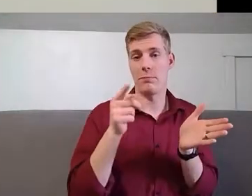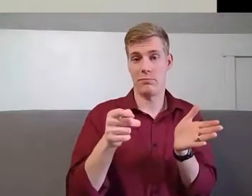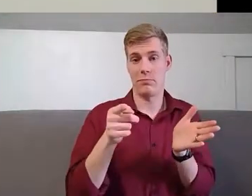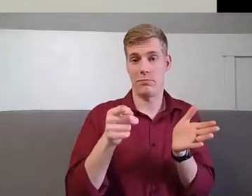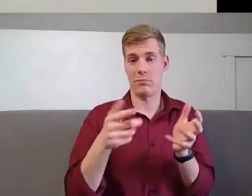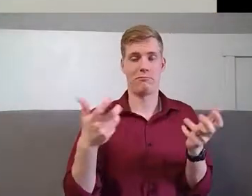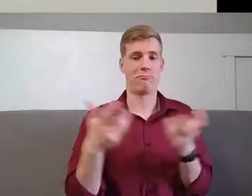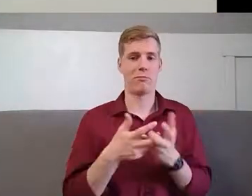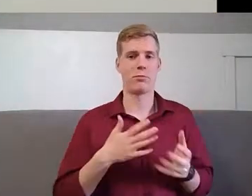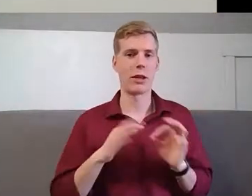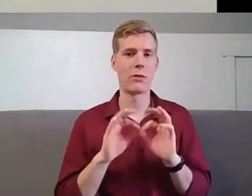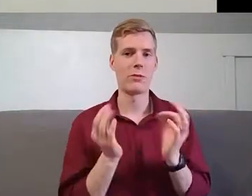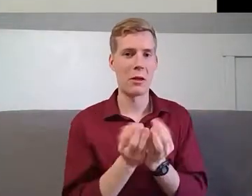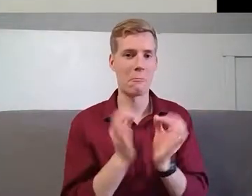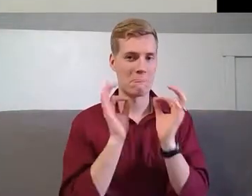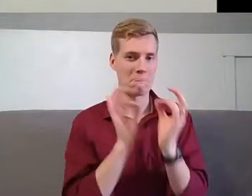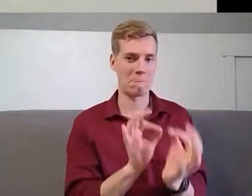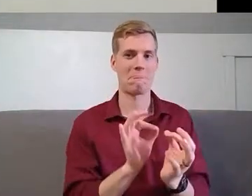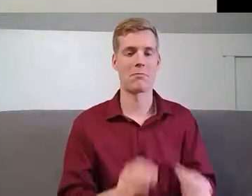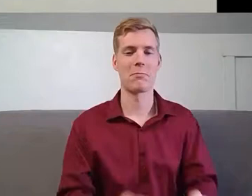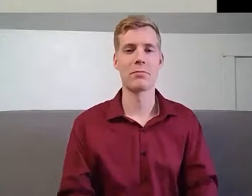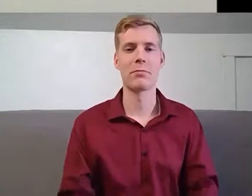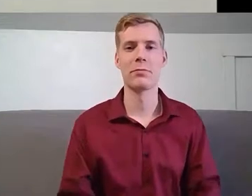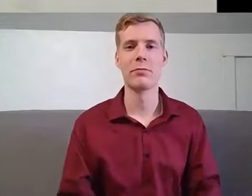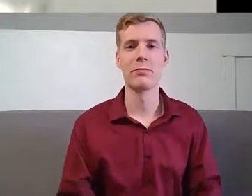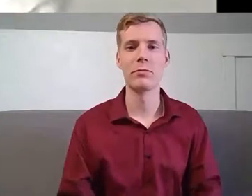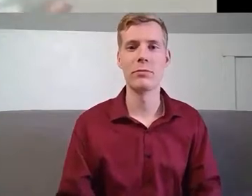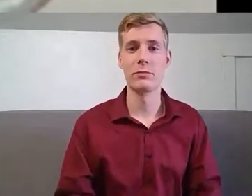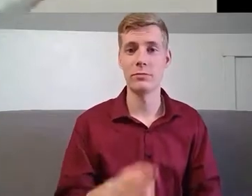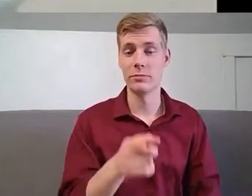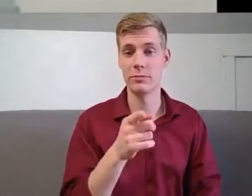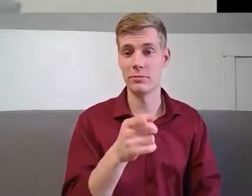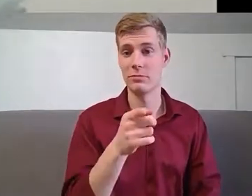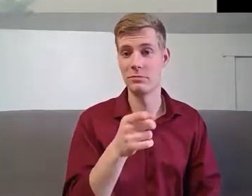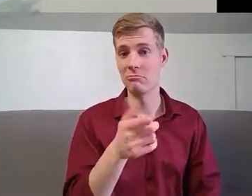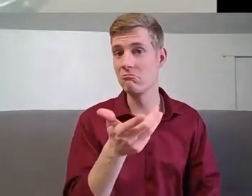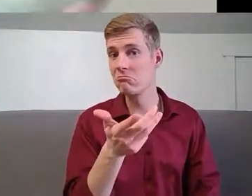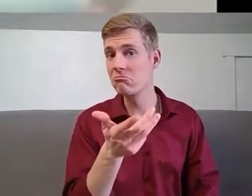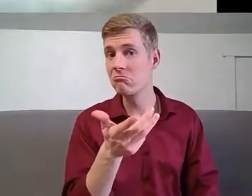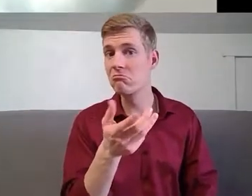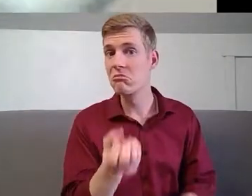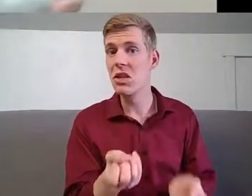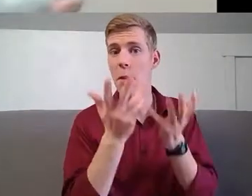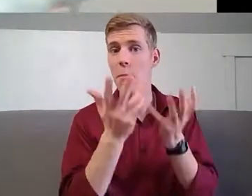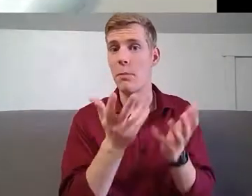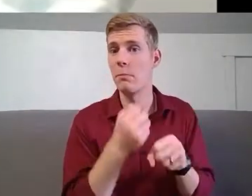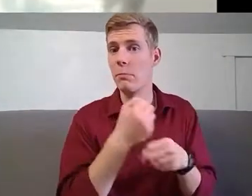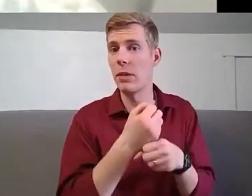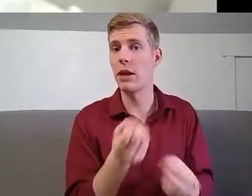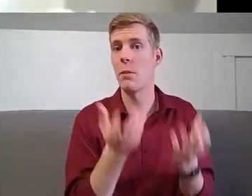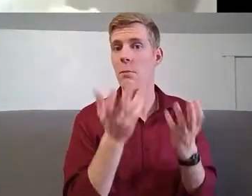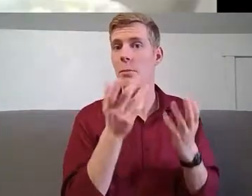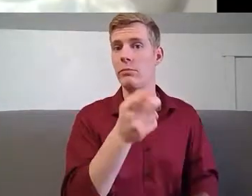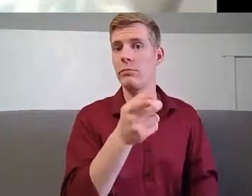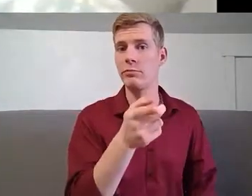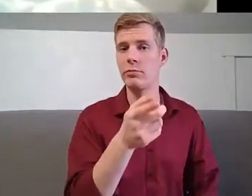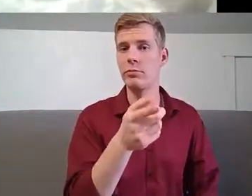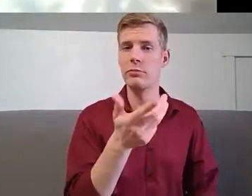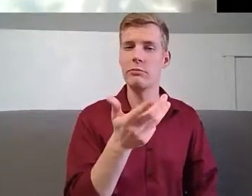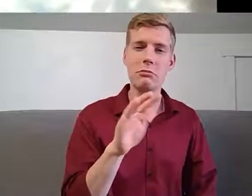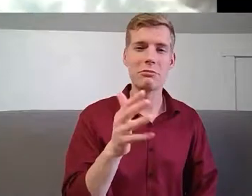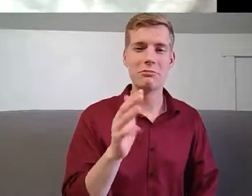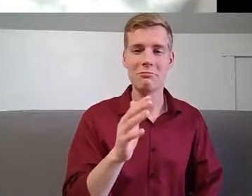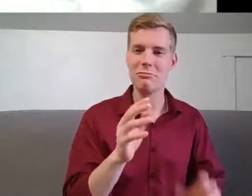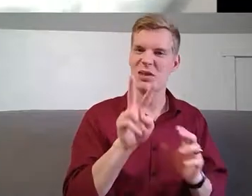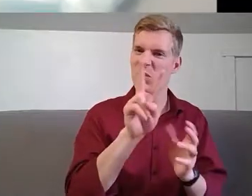family. Like I said, so that's about how much it yields. It yields about obviously